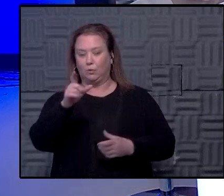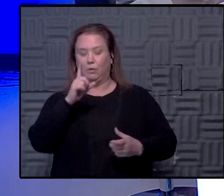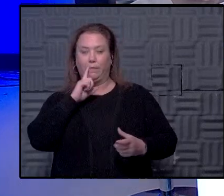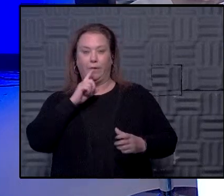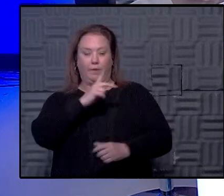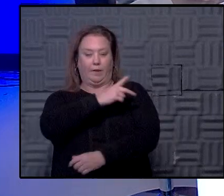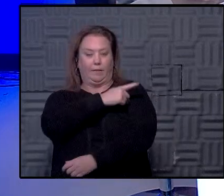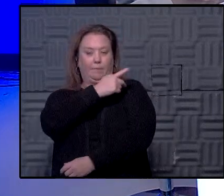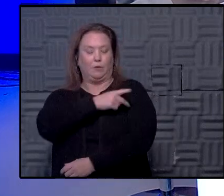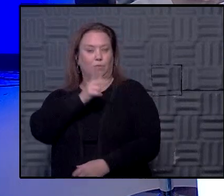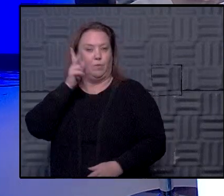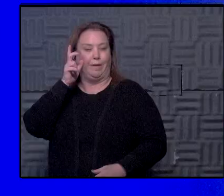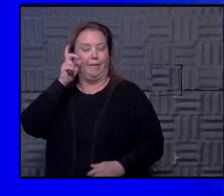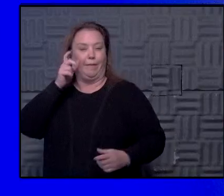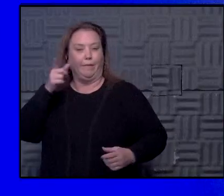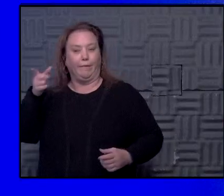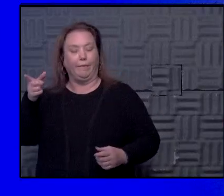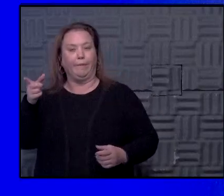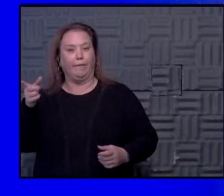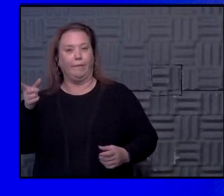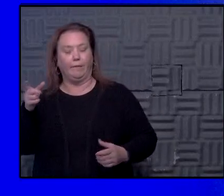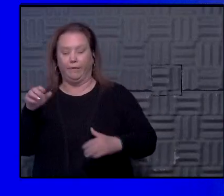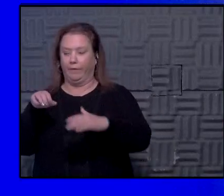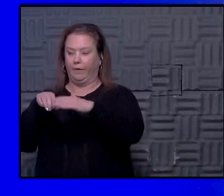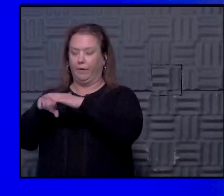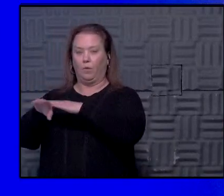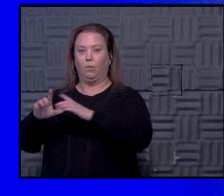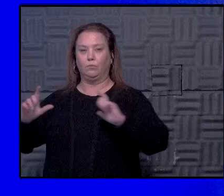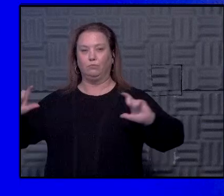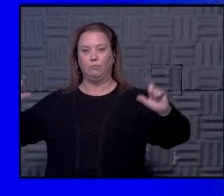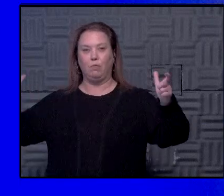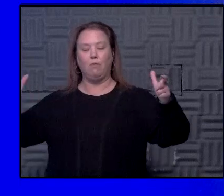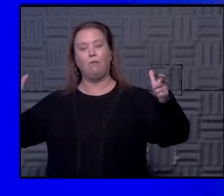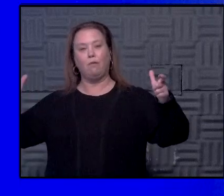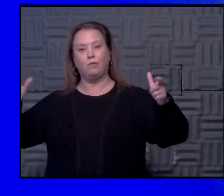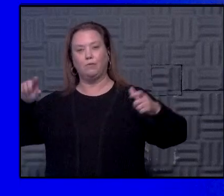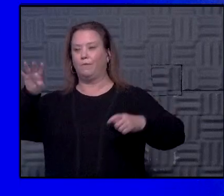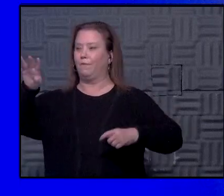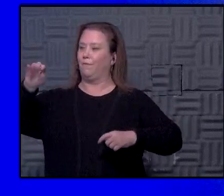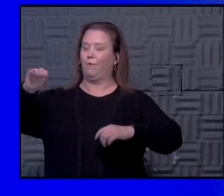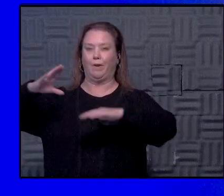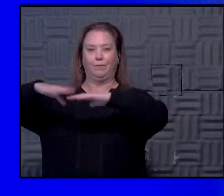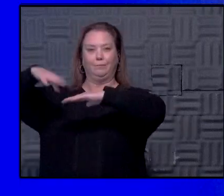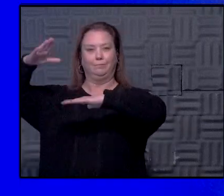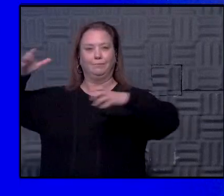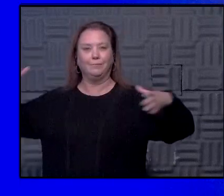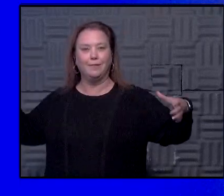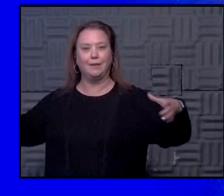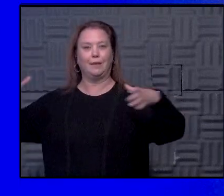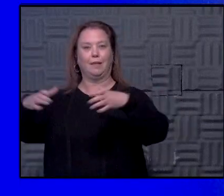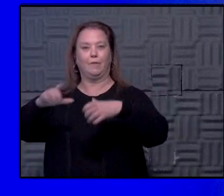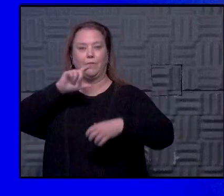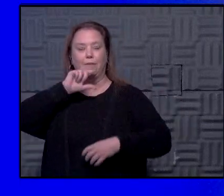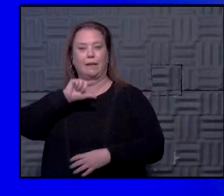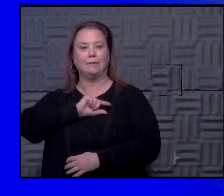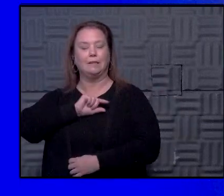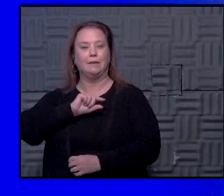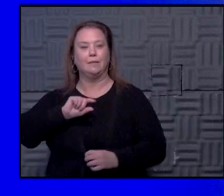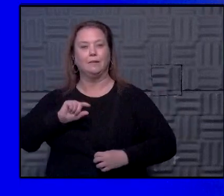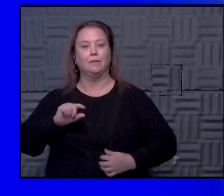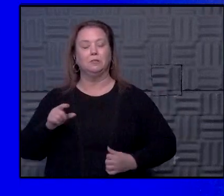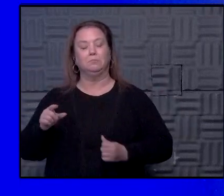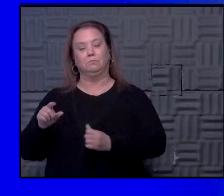like the patient that we heard about that went to a large 40-plus person group gathering for Thanksgiving, then